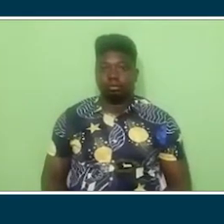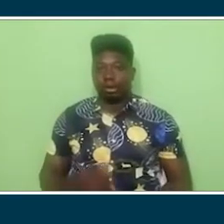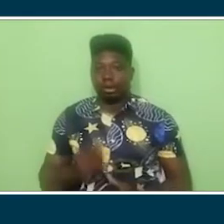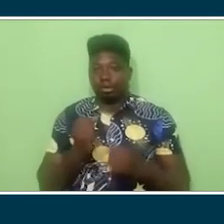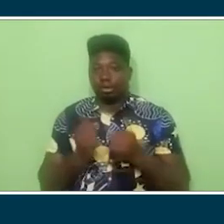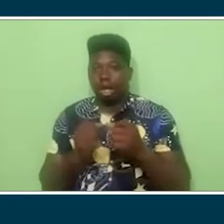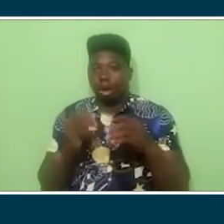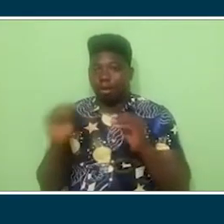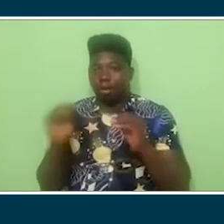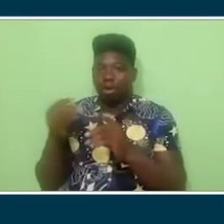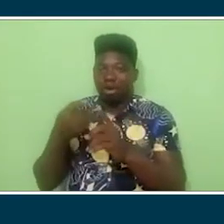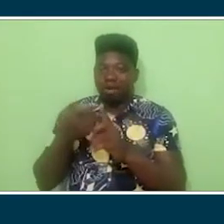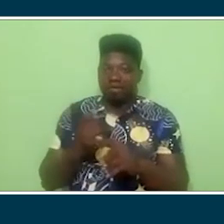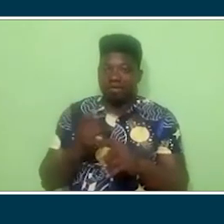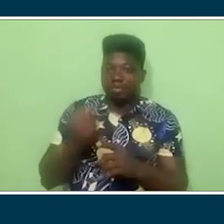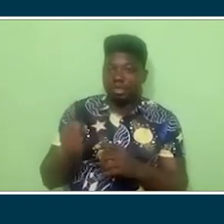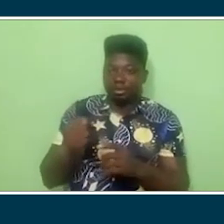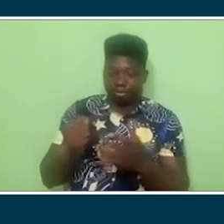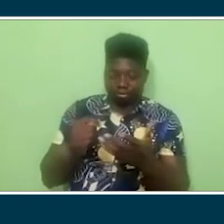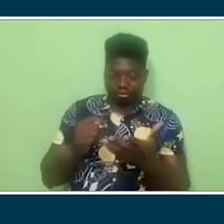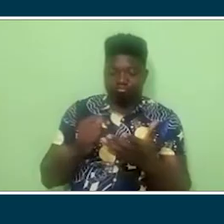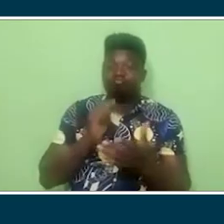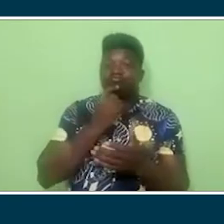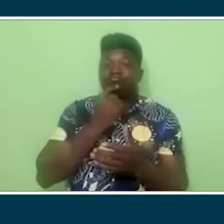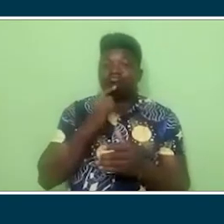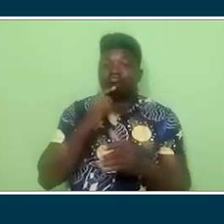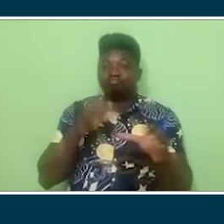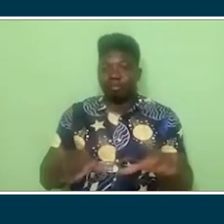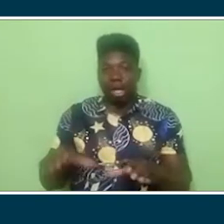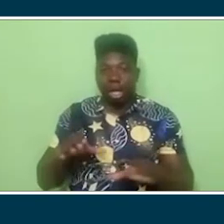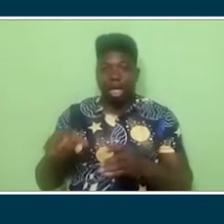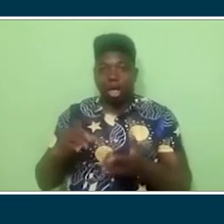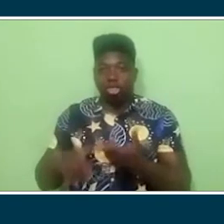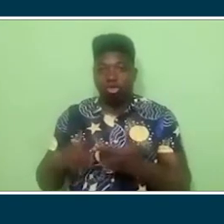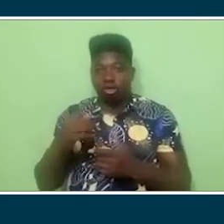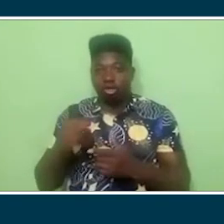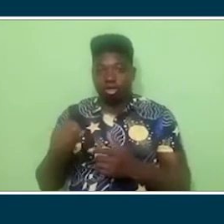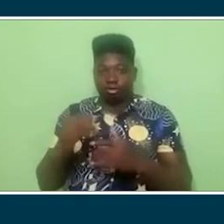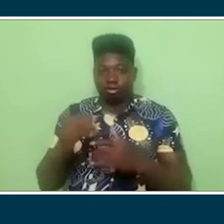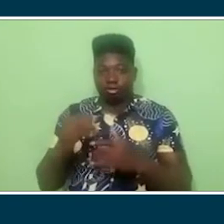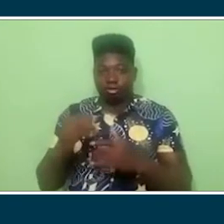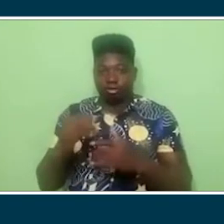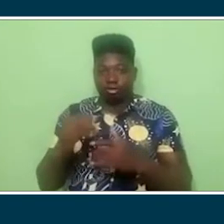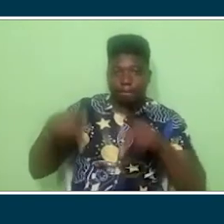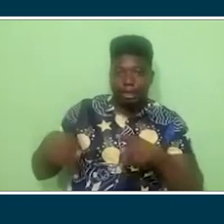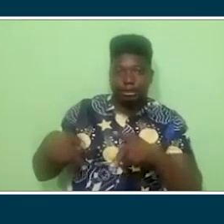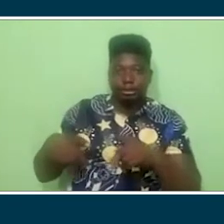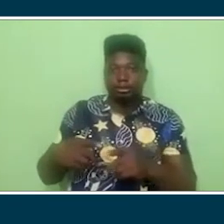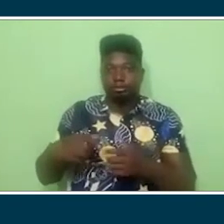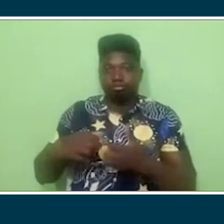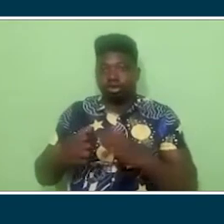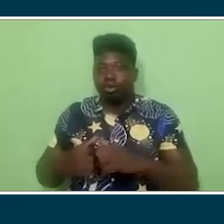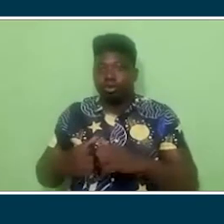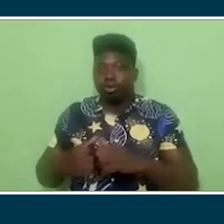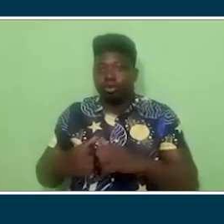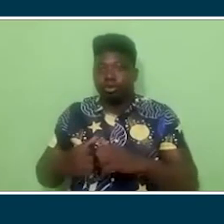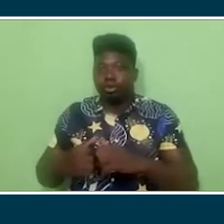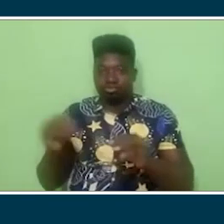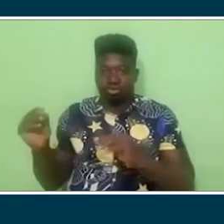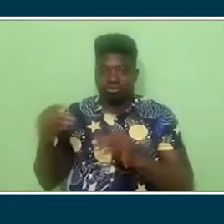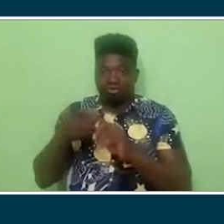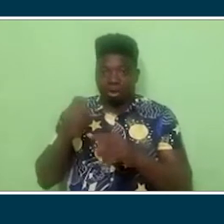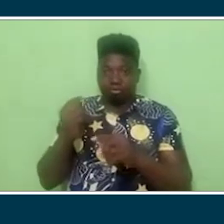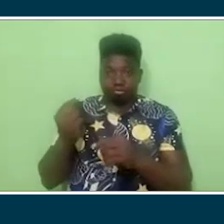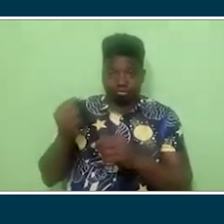actions to constructing the person as problematic. So we move from someone's done something that I